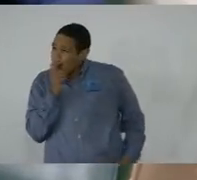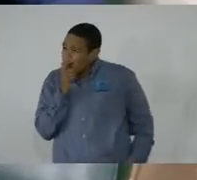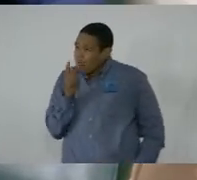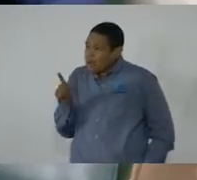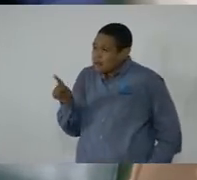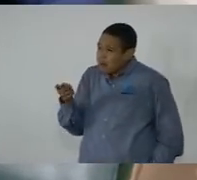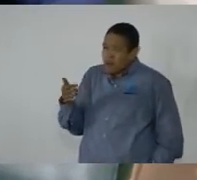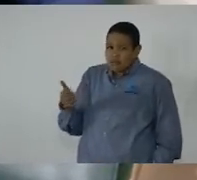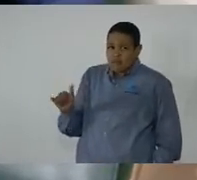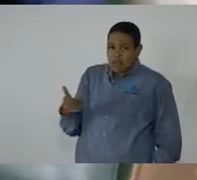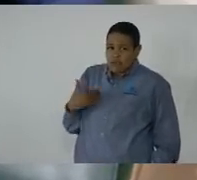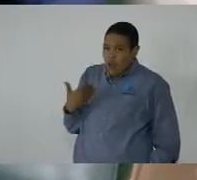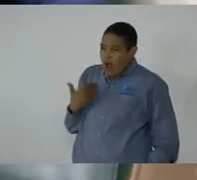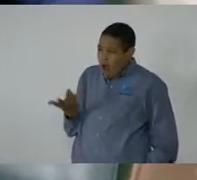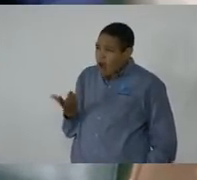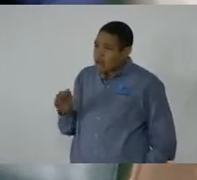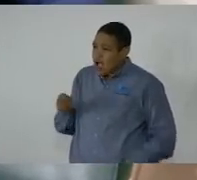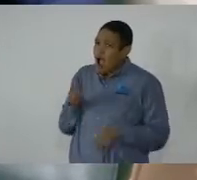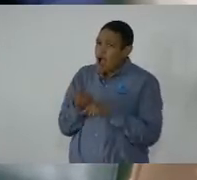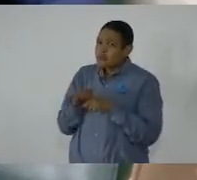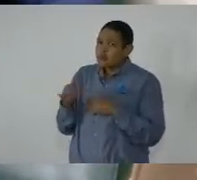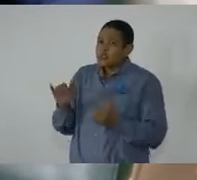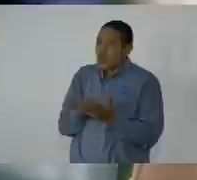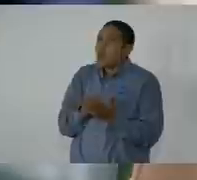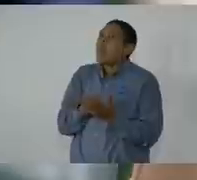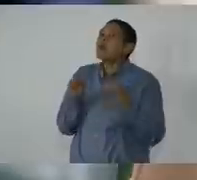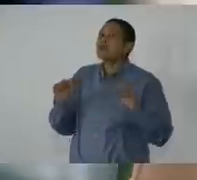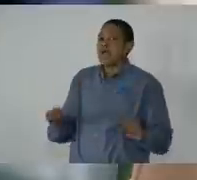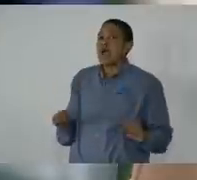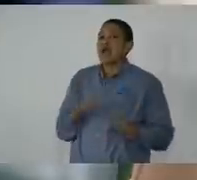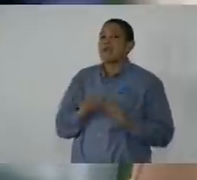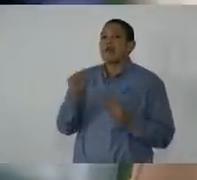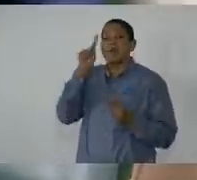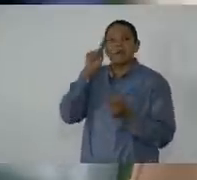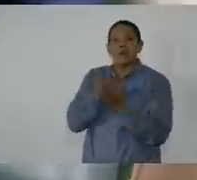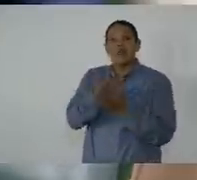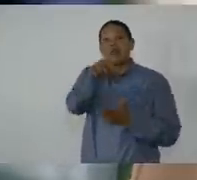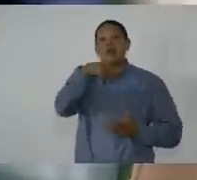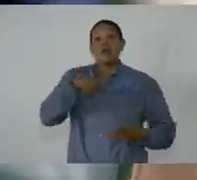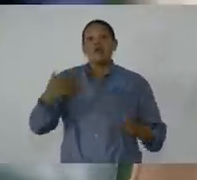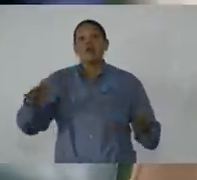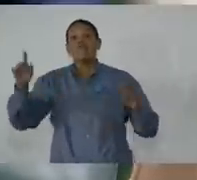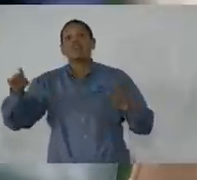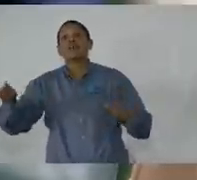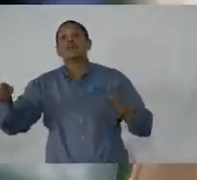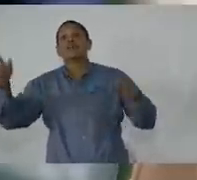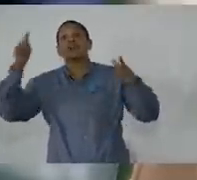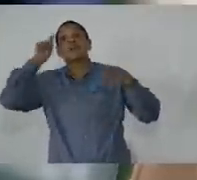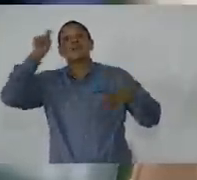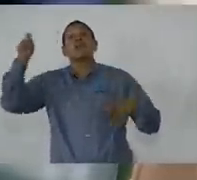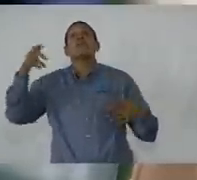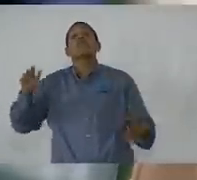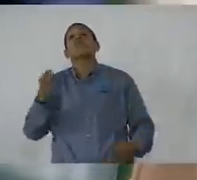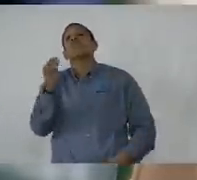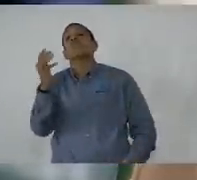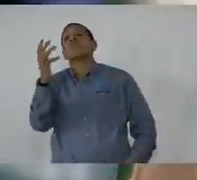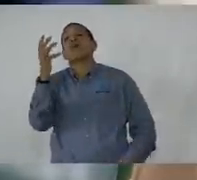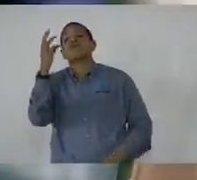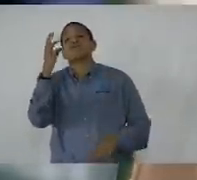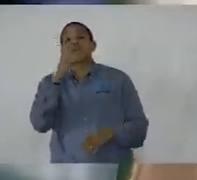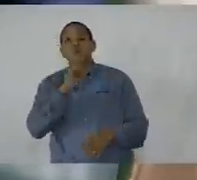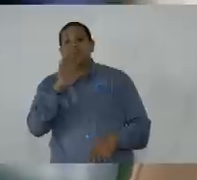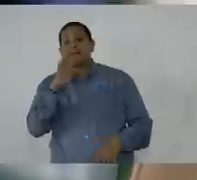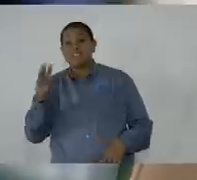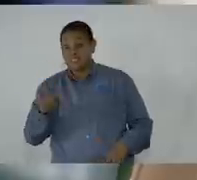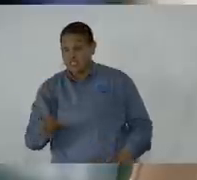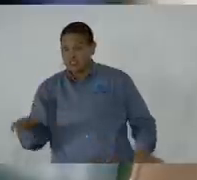young to be exposed. And believe me, Madam Speaker, we have tested this on a few 5- and 6-year-olds, and